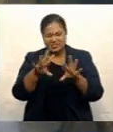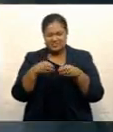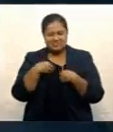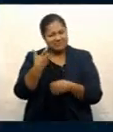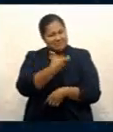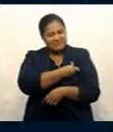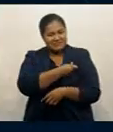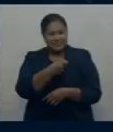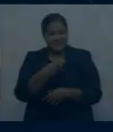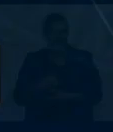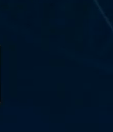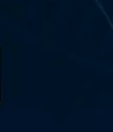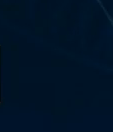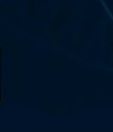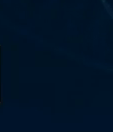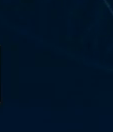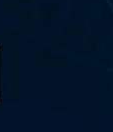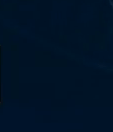vaccinated.